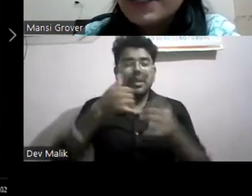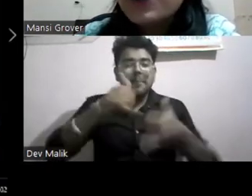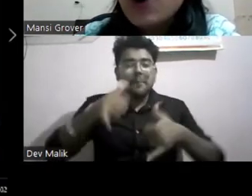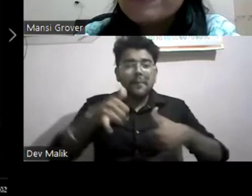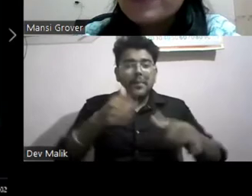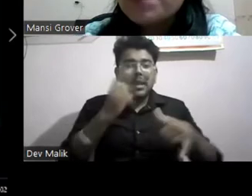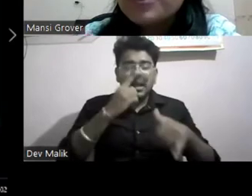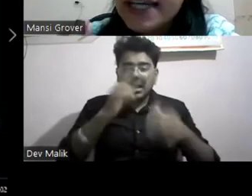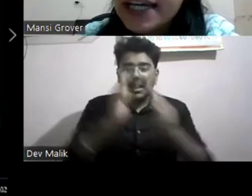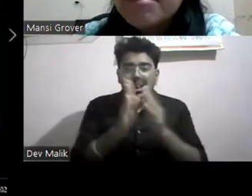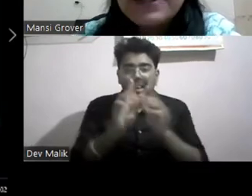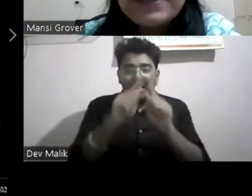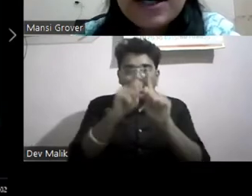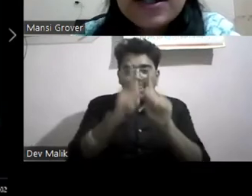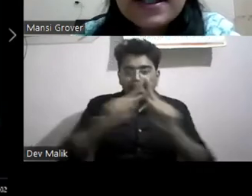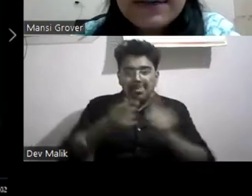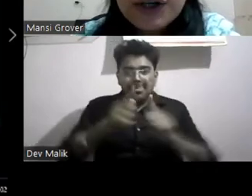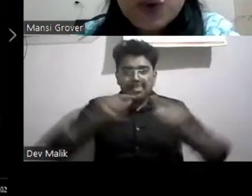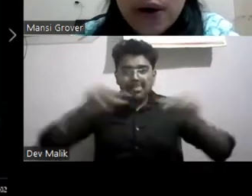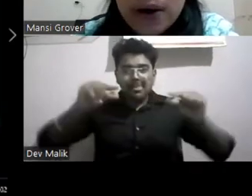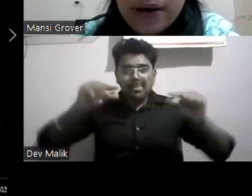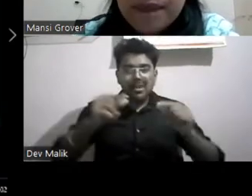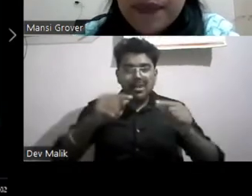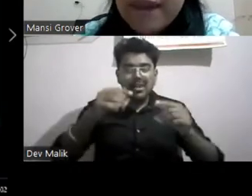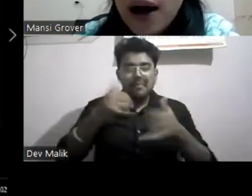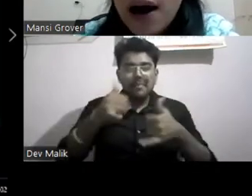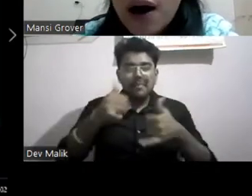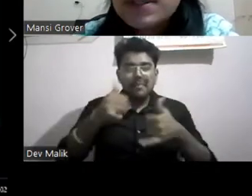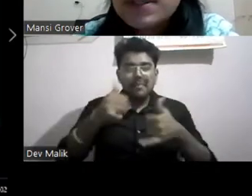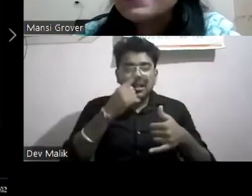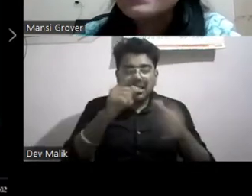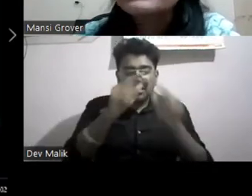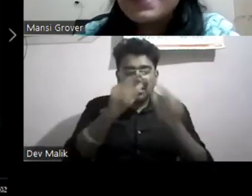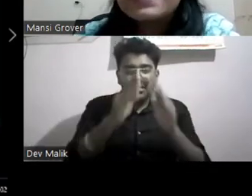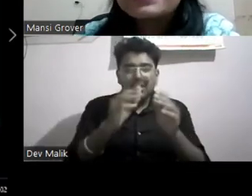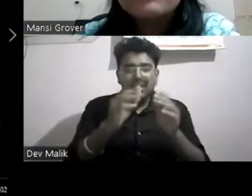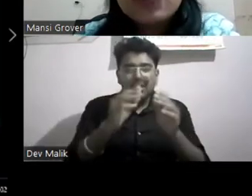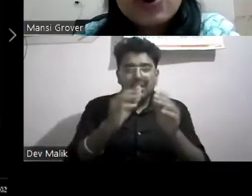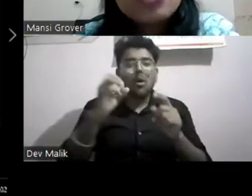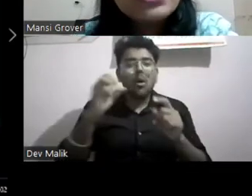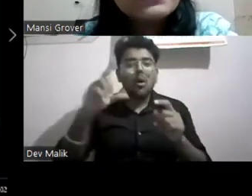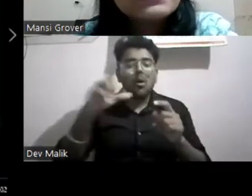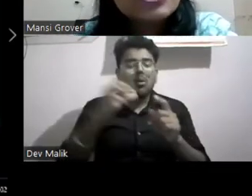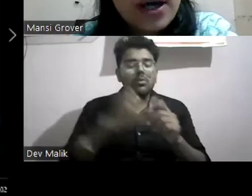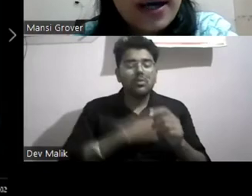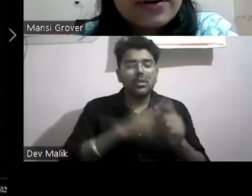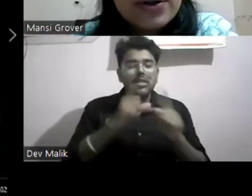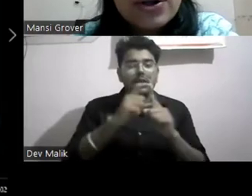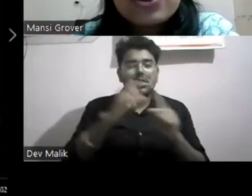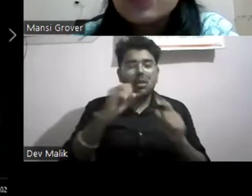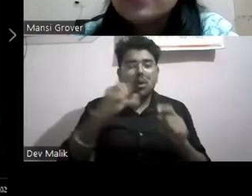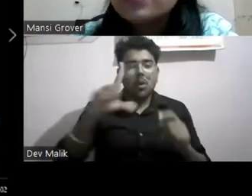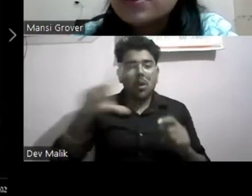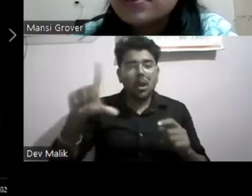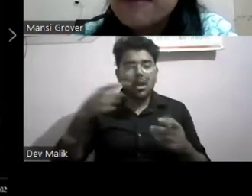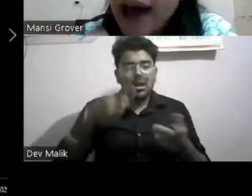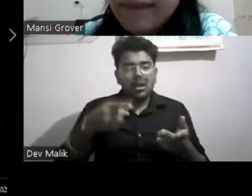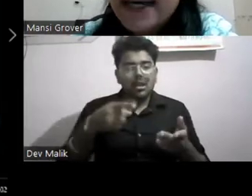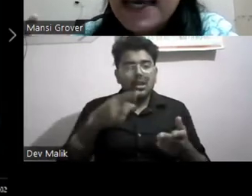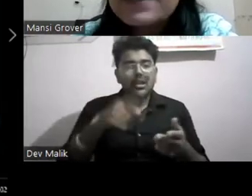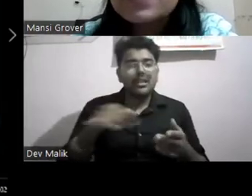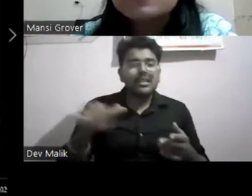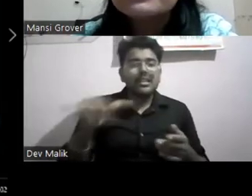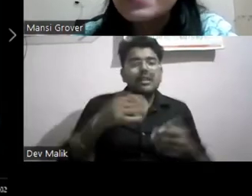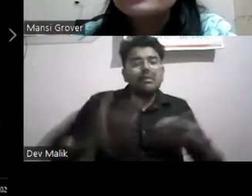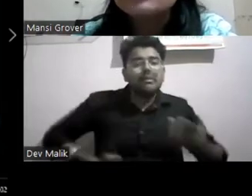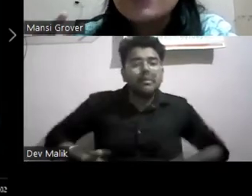the kind of treatment that is given to her in the house, it's as if, you know, she is a child. So the